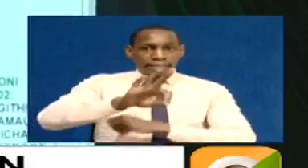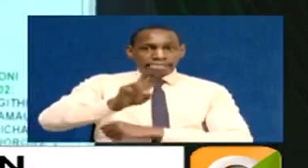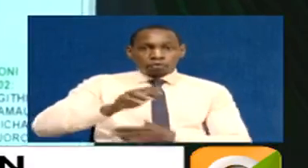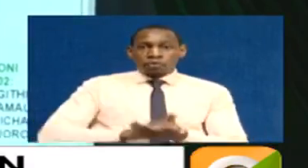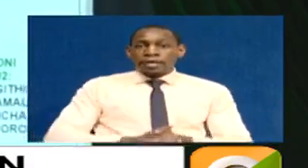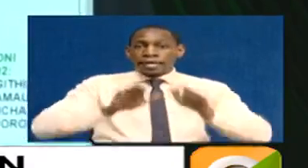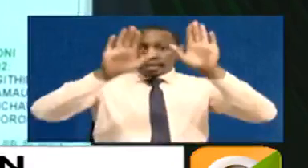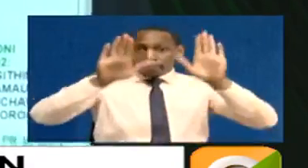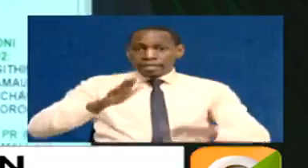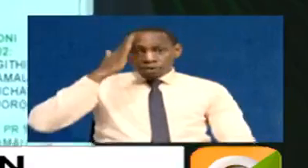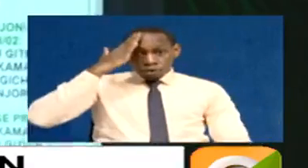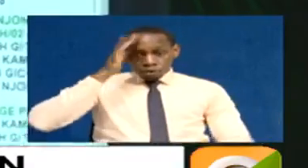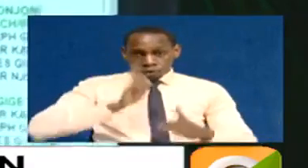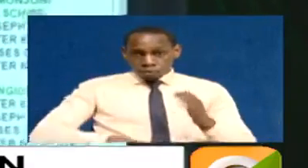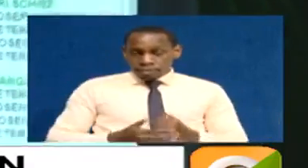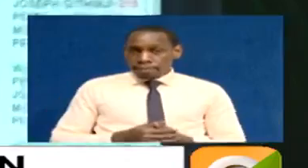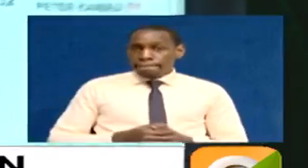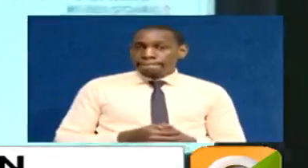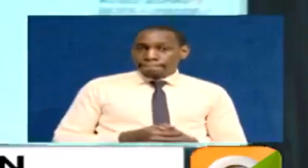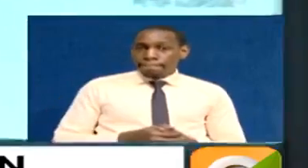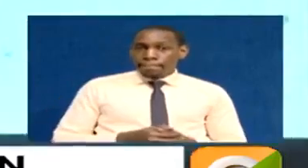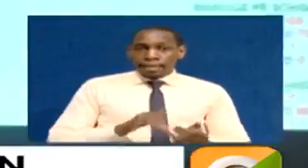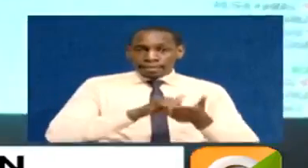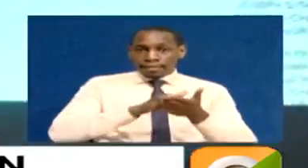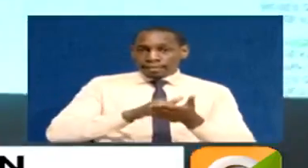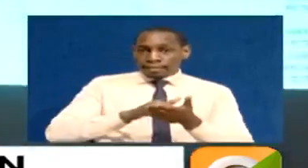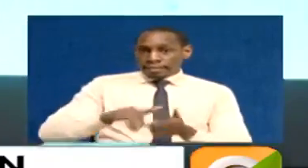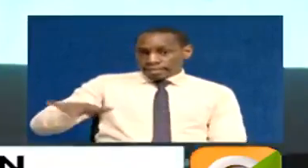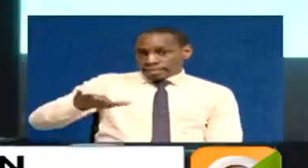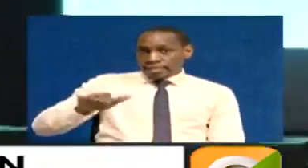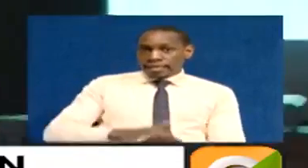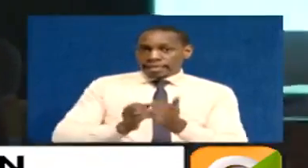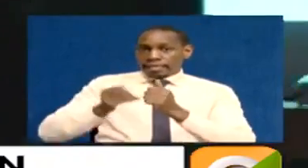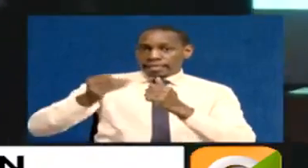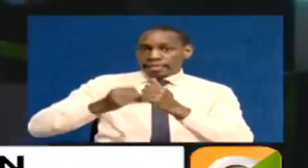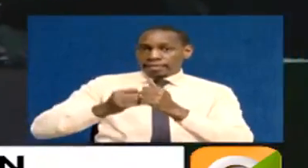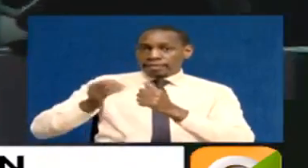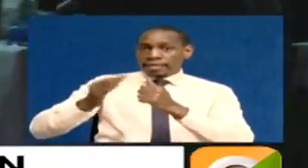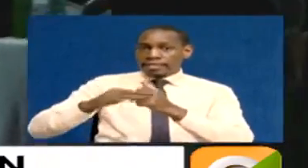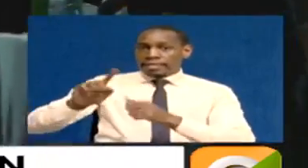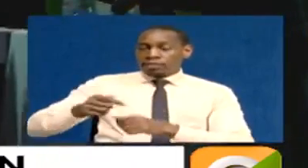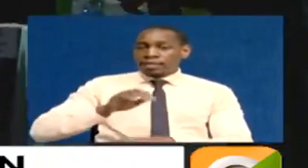2,832. It's important, Yvonne, to note that Muguga has